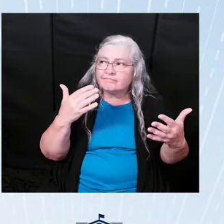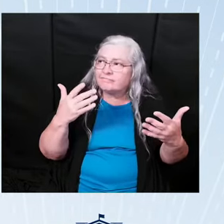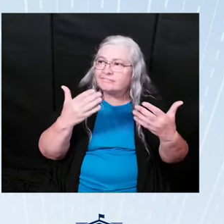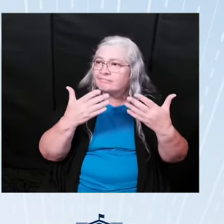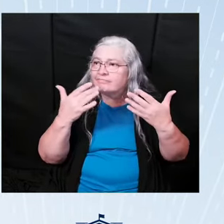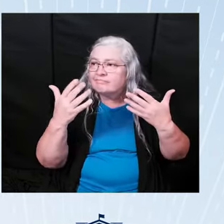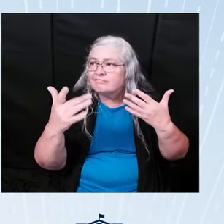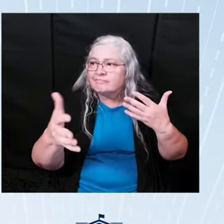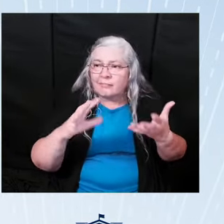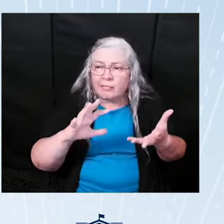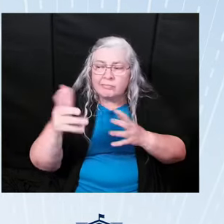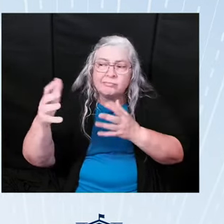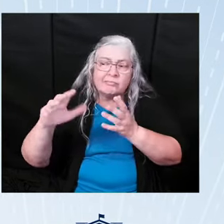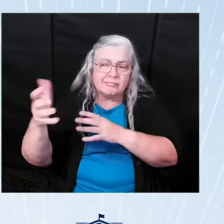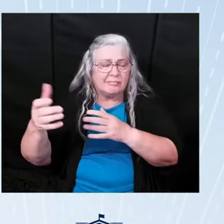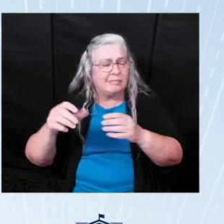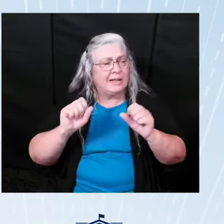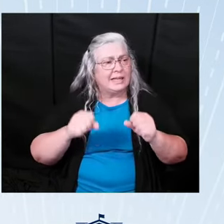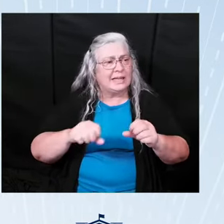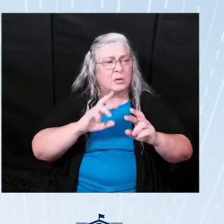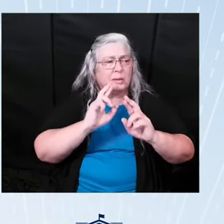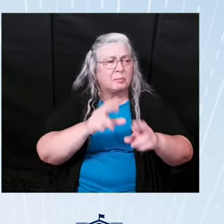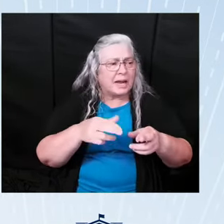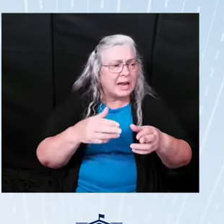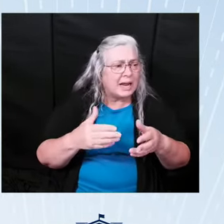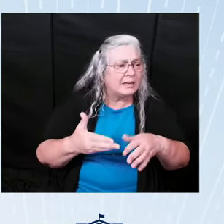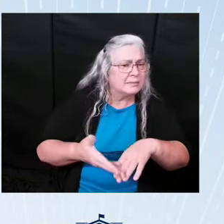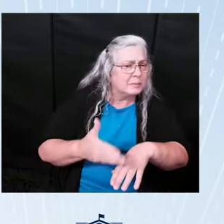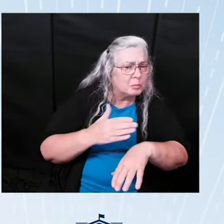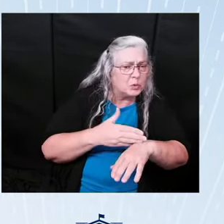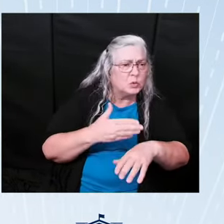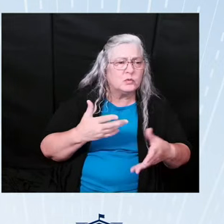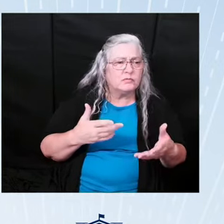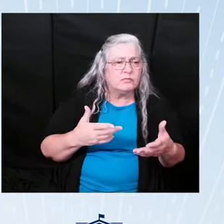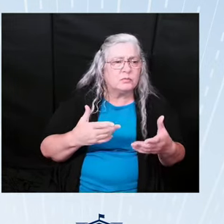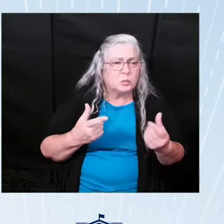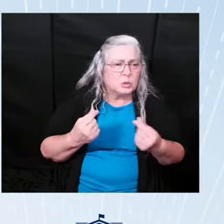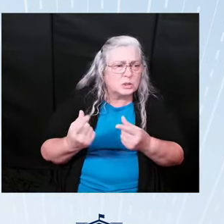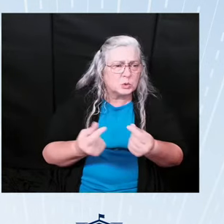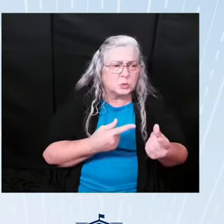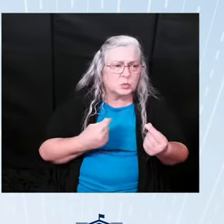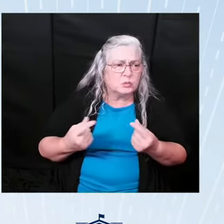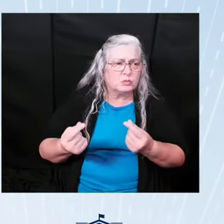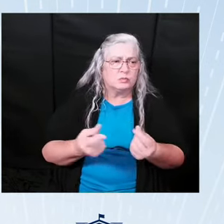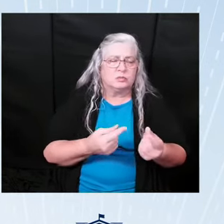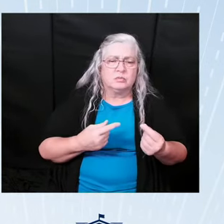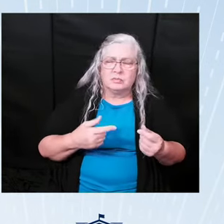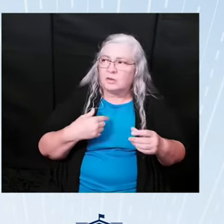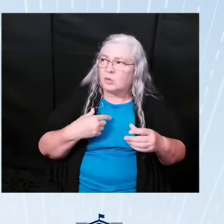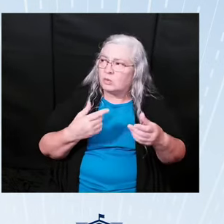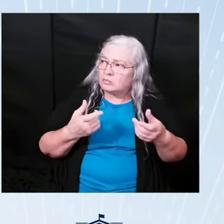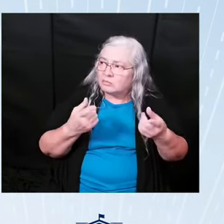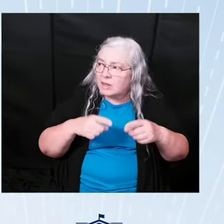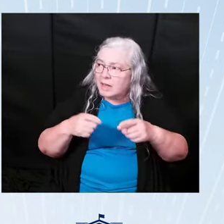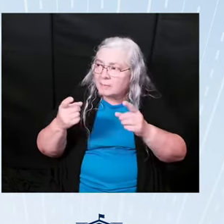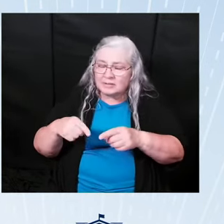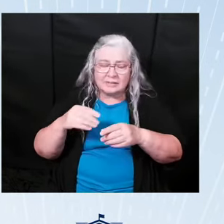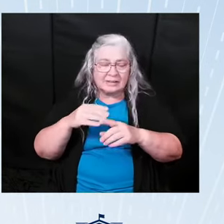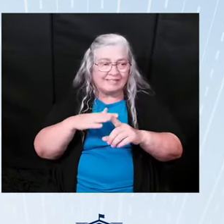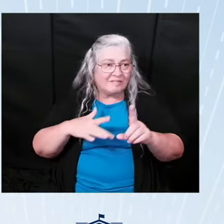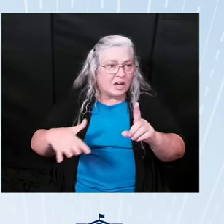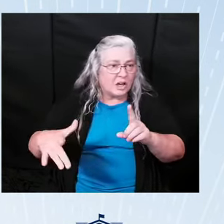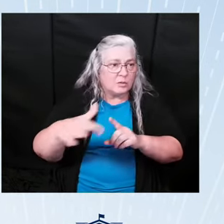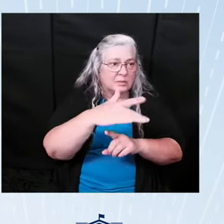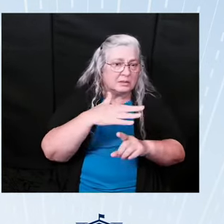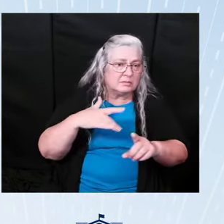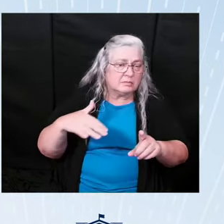so often, I think, the way we tell the story of the climate crisis that instills this sense